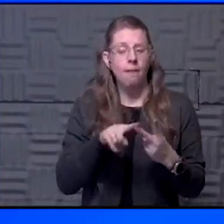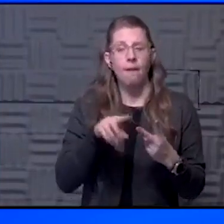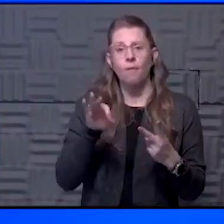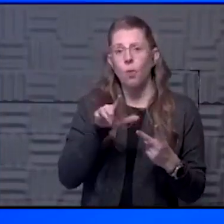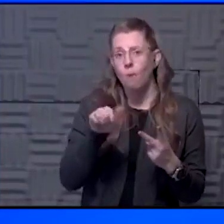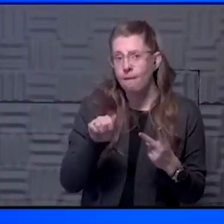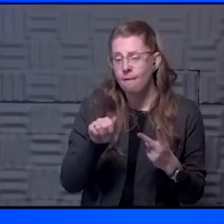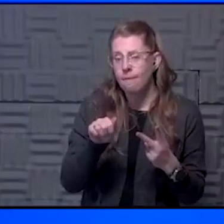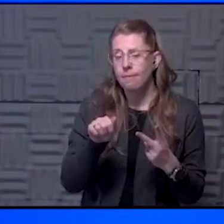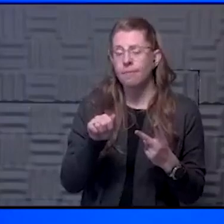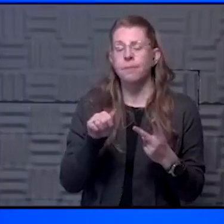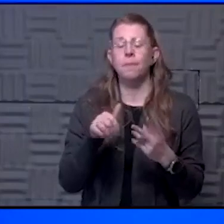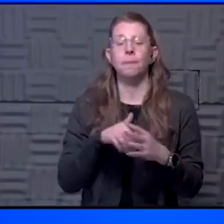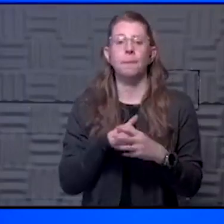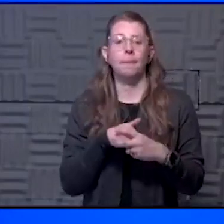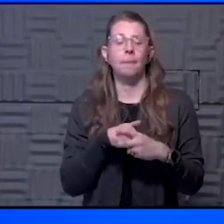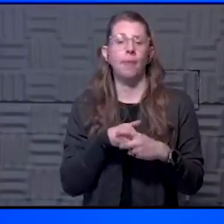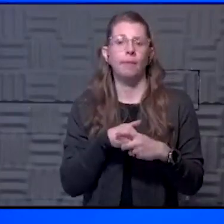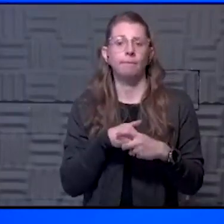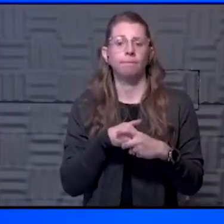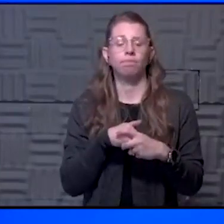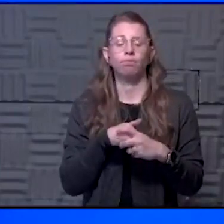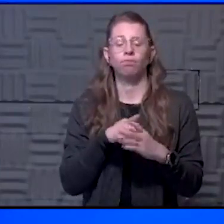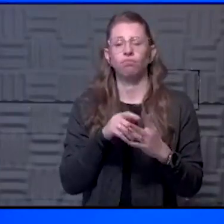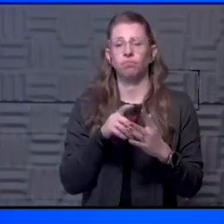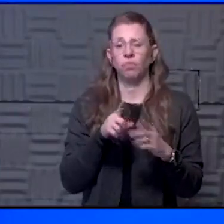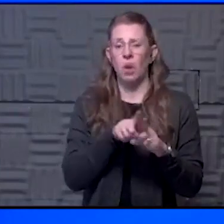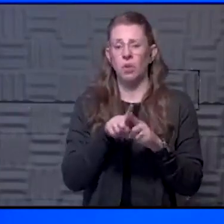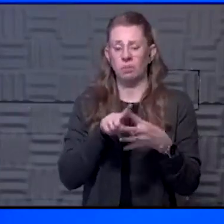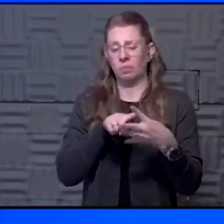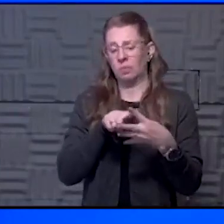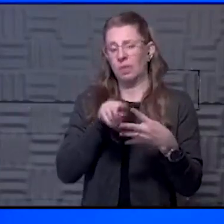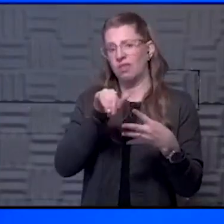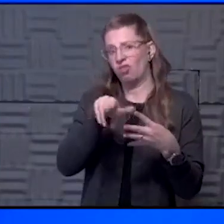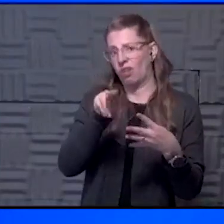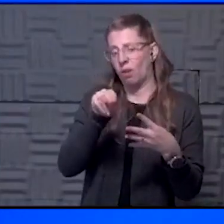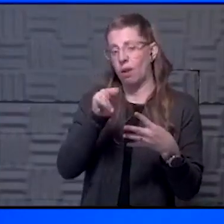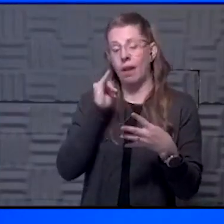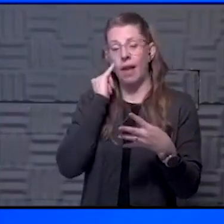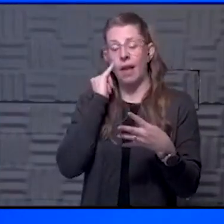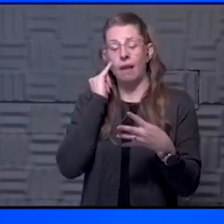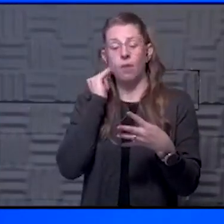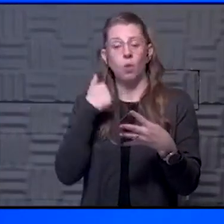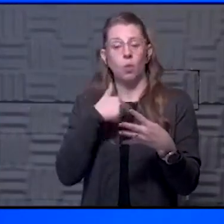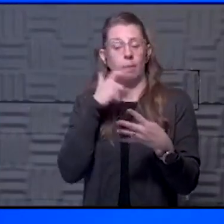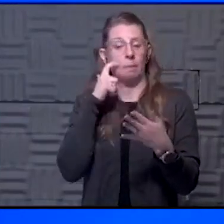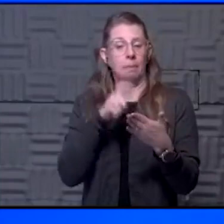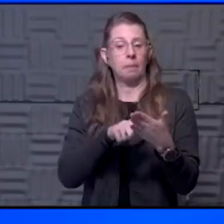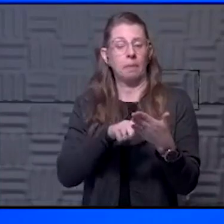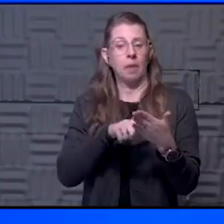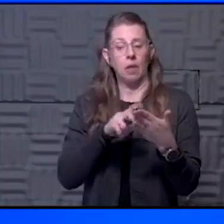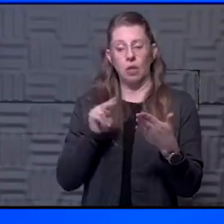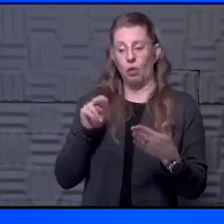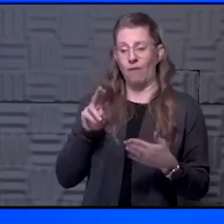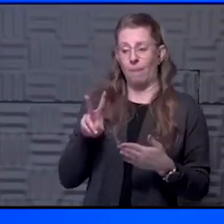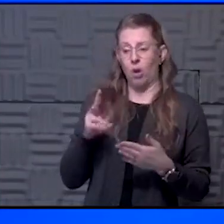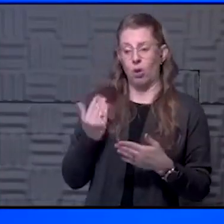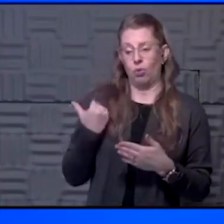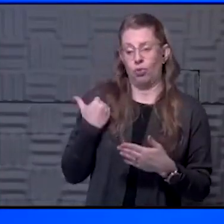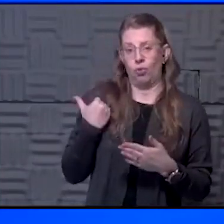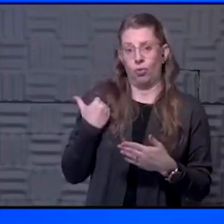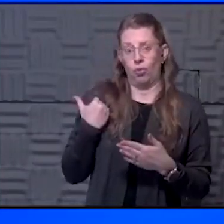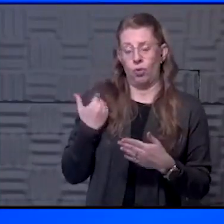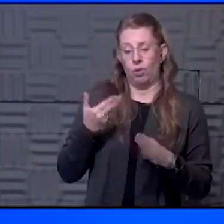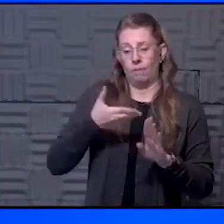Florida. Essentially, it was about, and even through the beginning of January, so if we identified it first in November, or